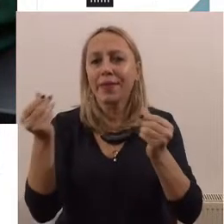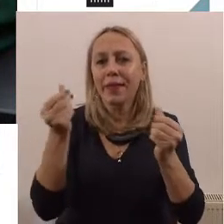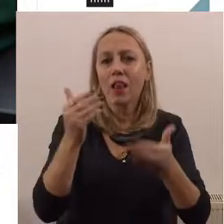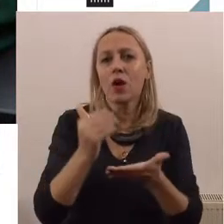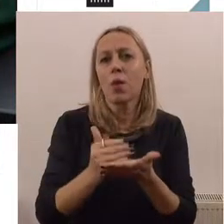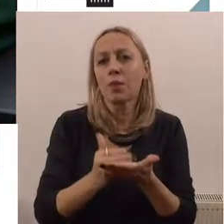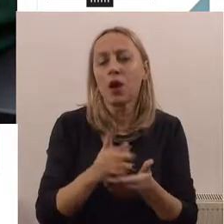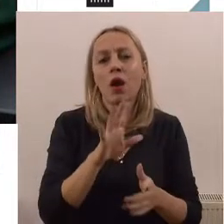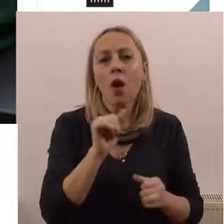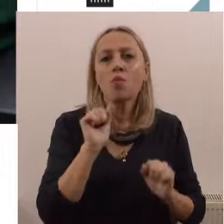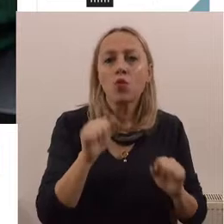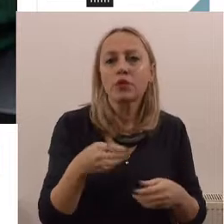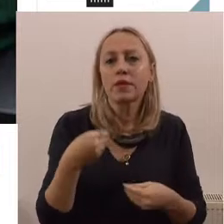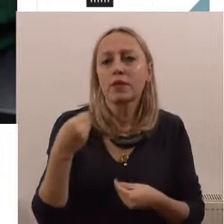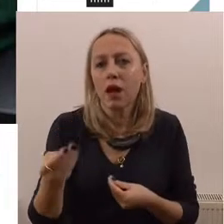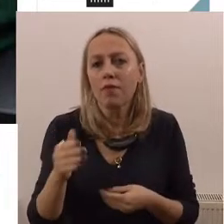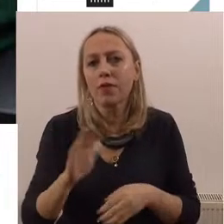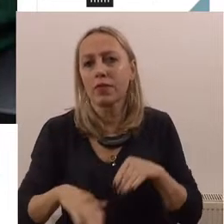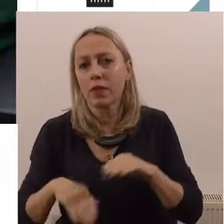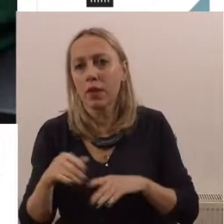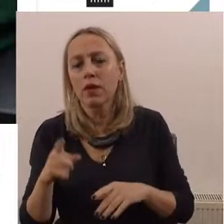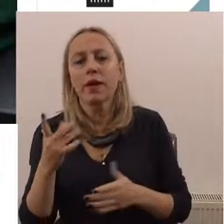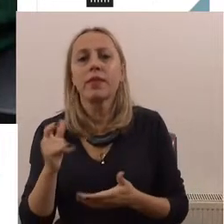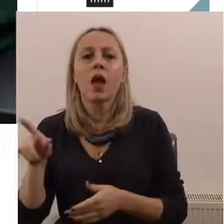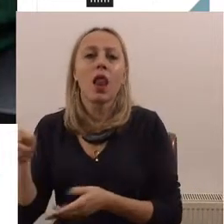we ran a kinesthetic